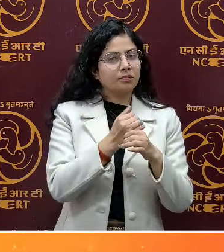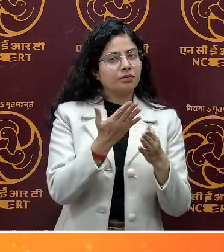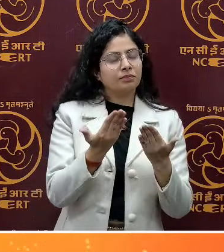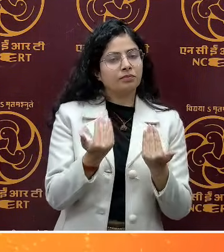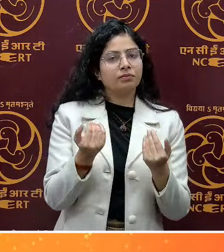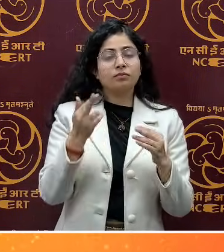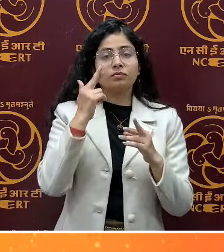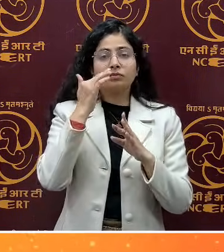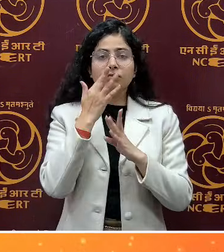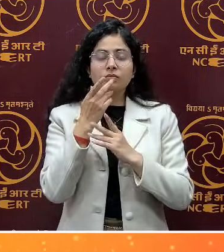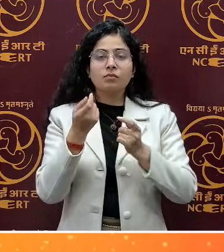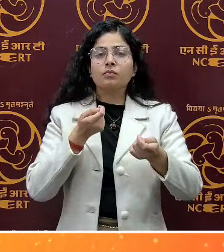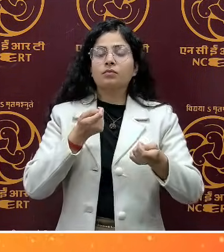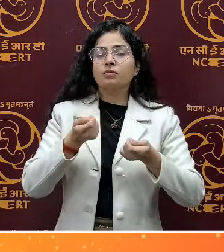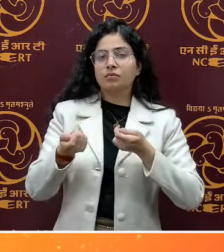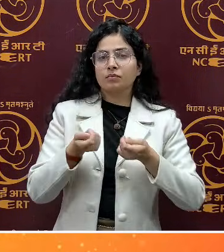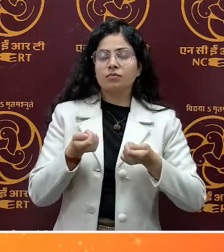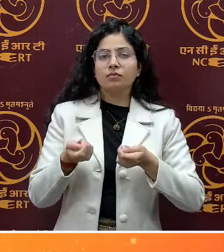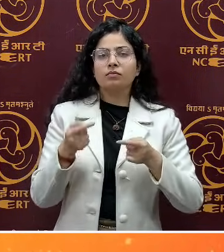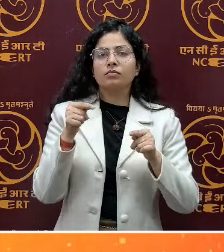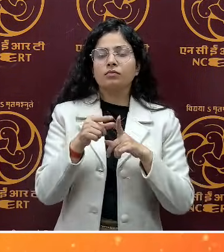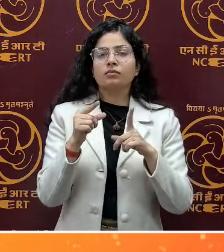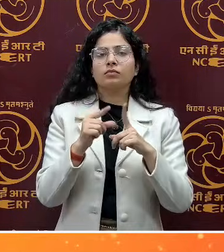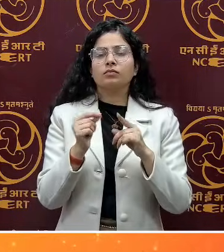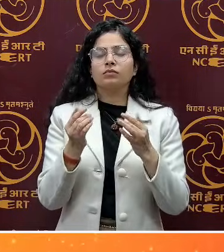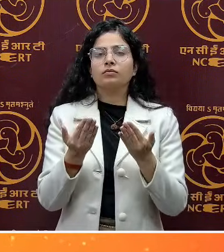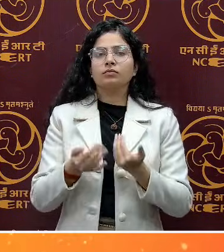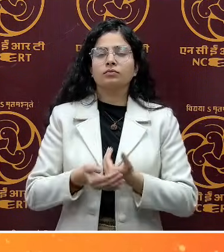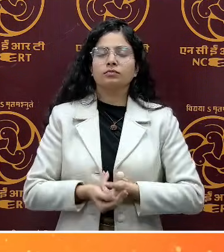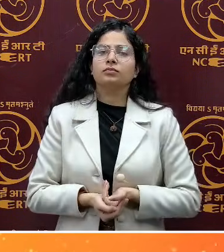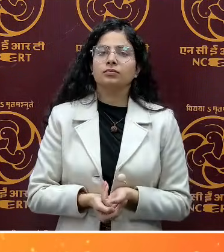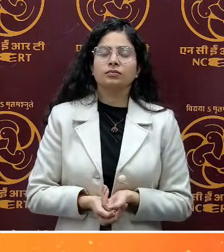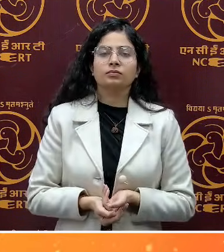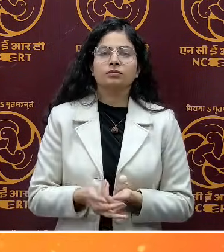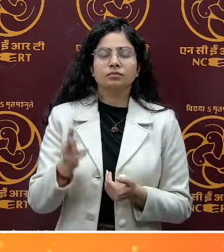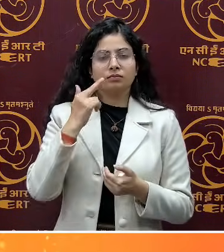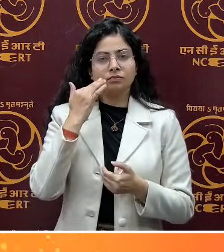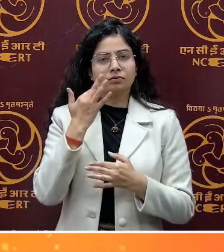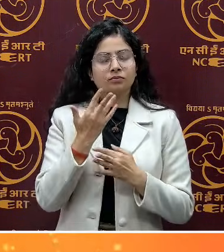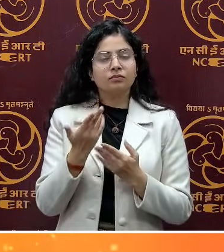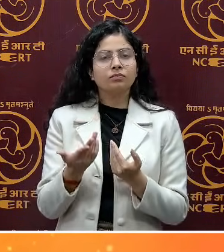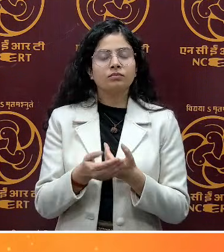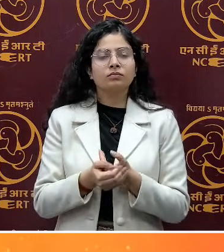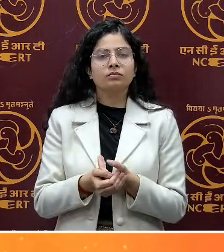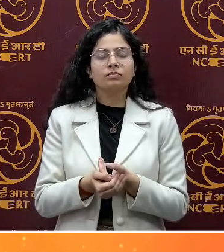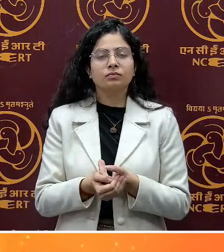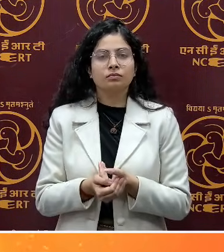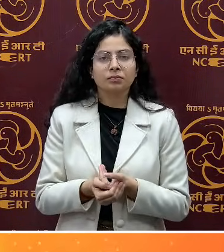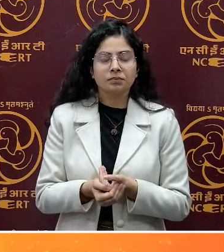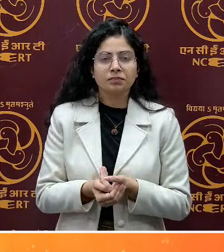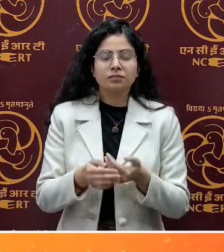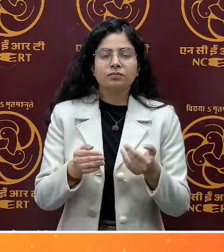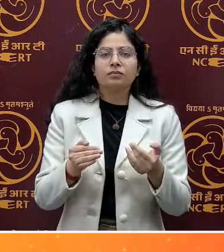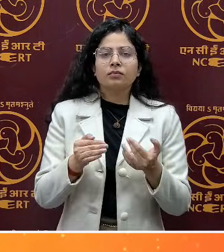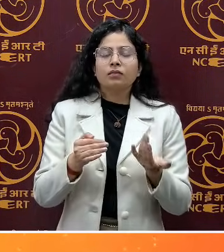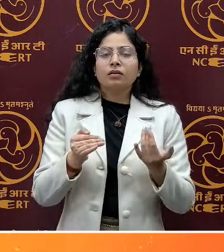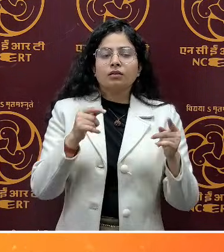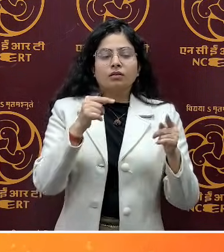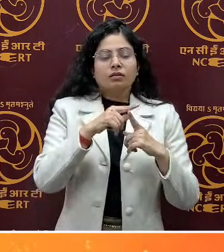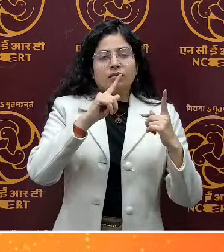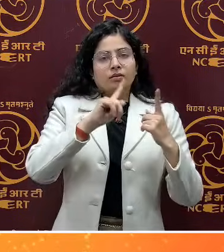the management is being done so that the ultimate ecosystem is